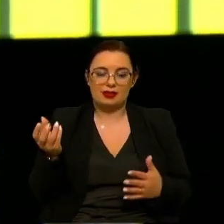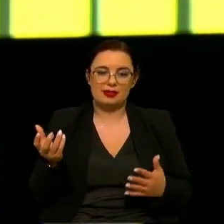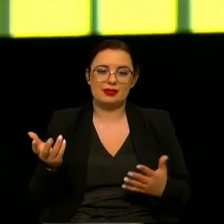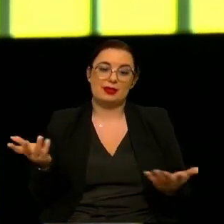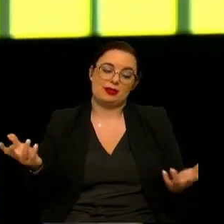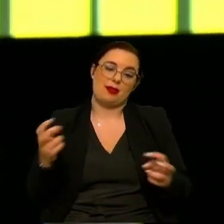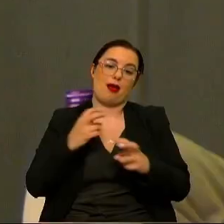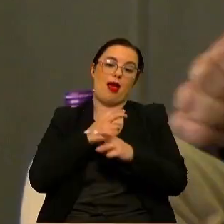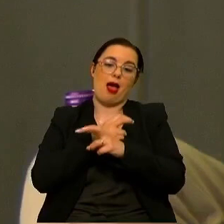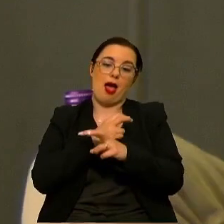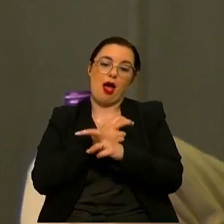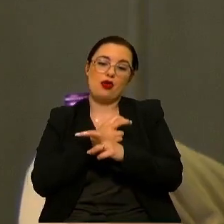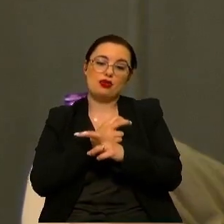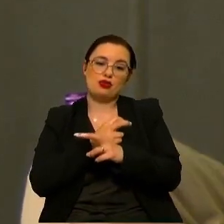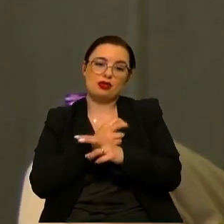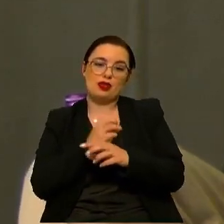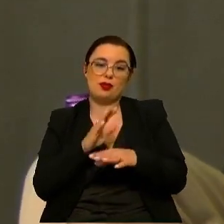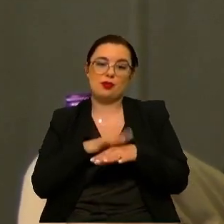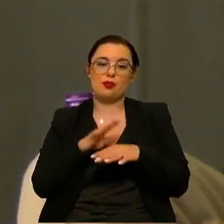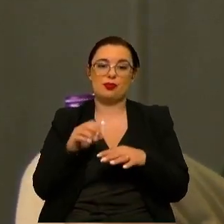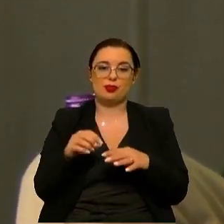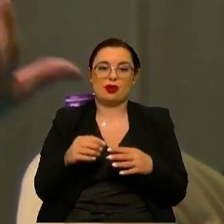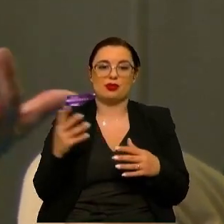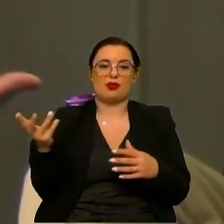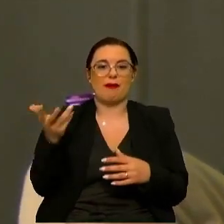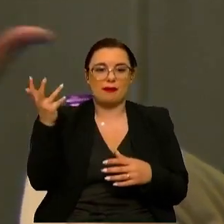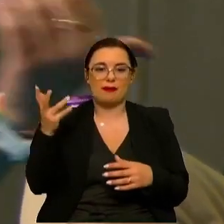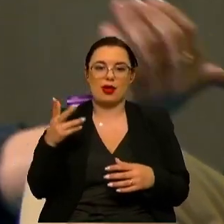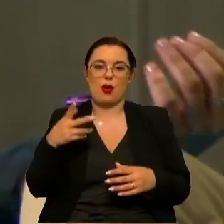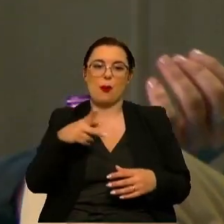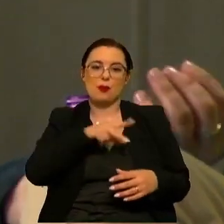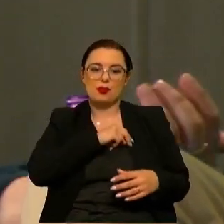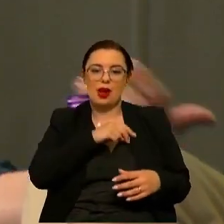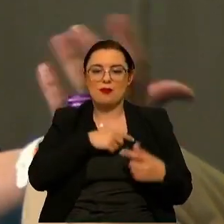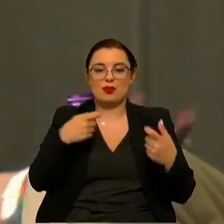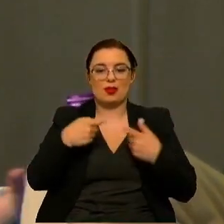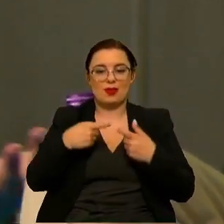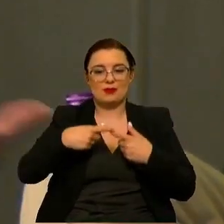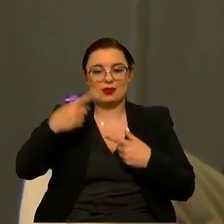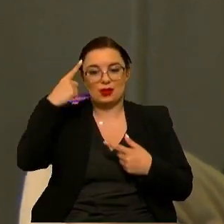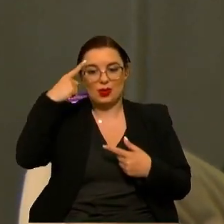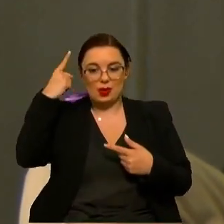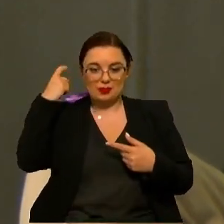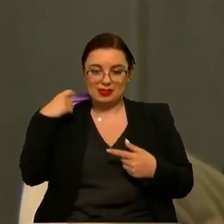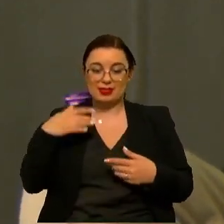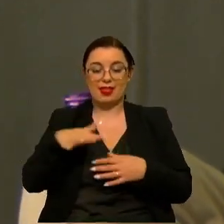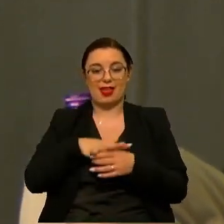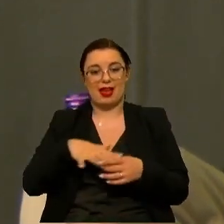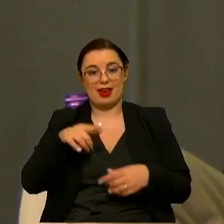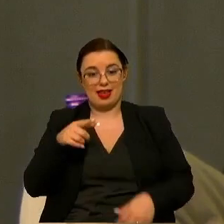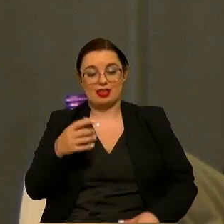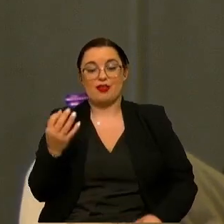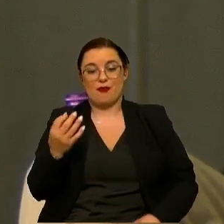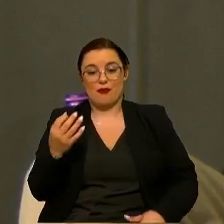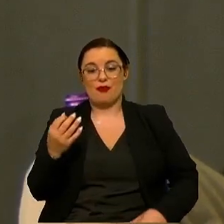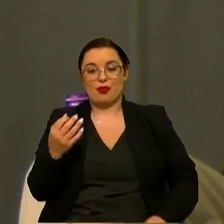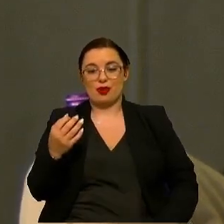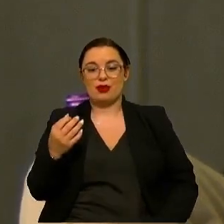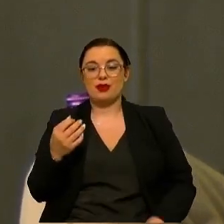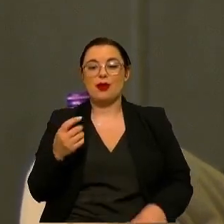they always had more know-how? In the case of Austria, it's because of know-how. The physics Nobel